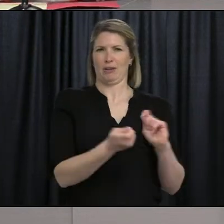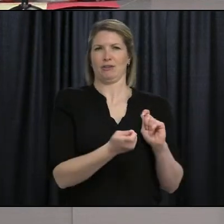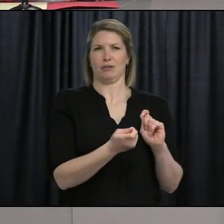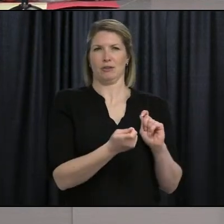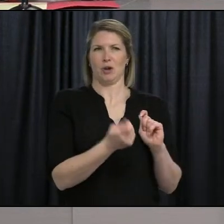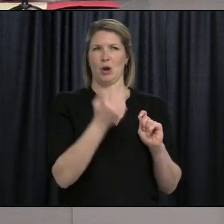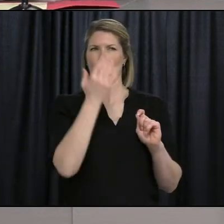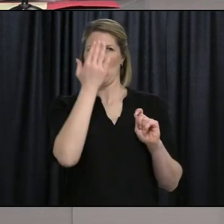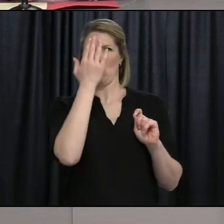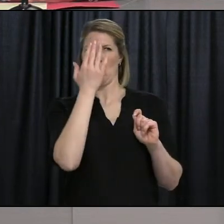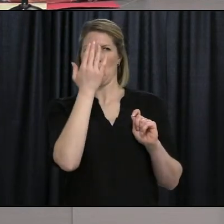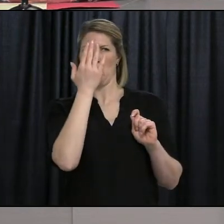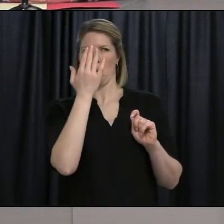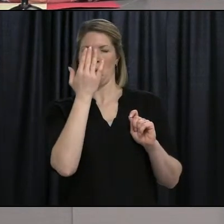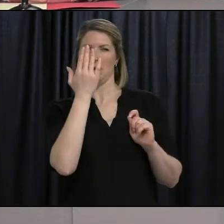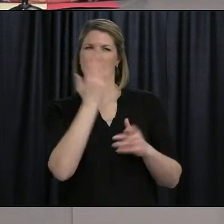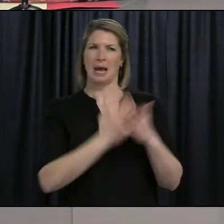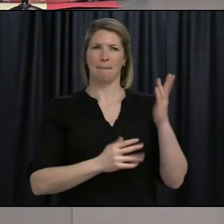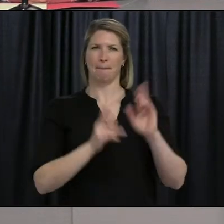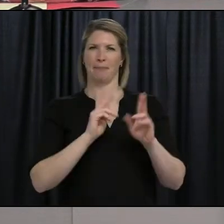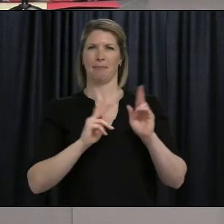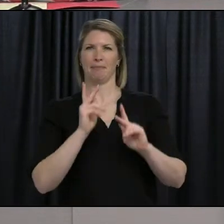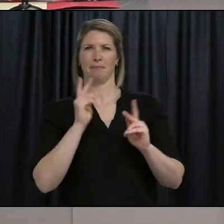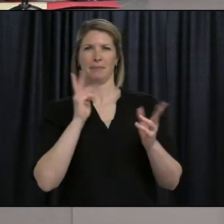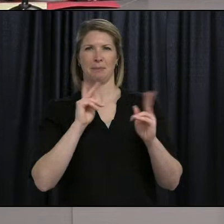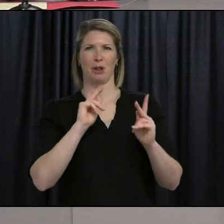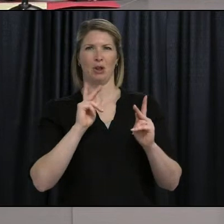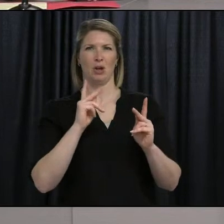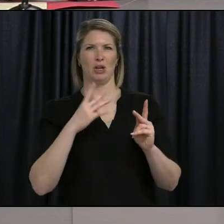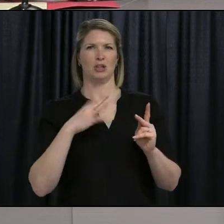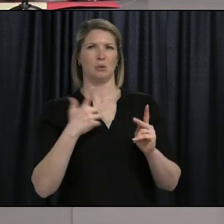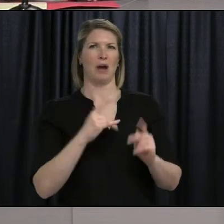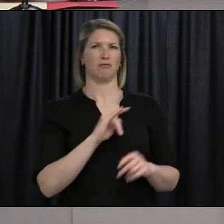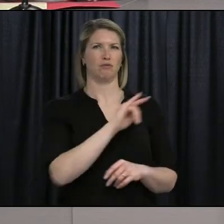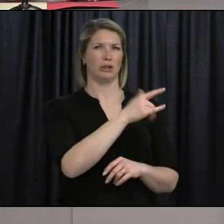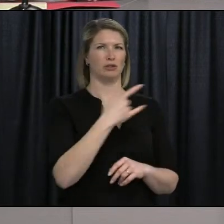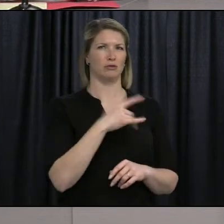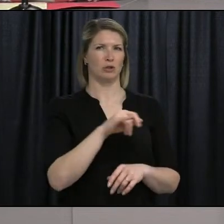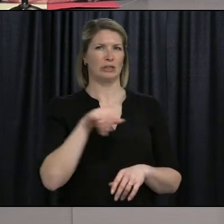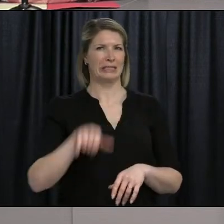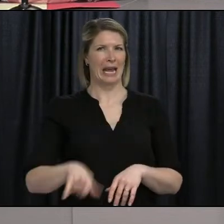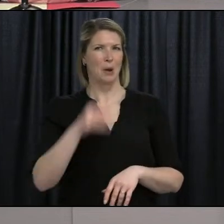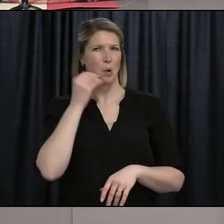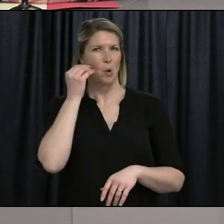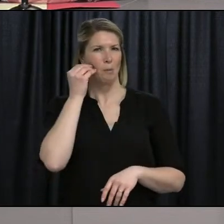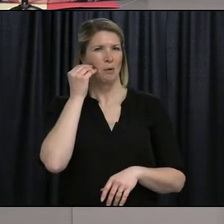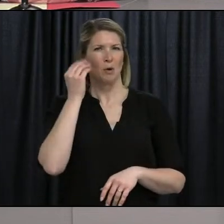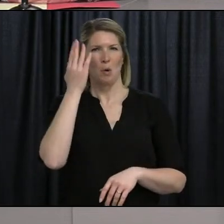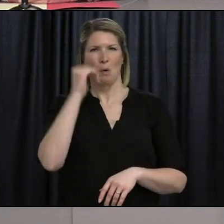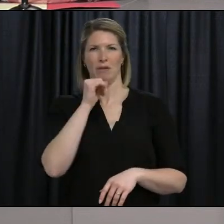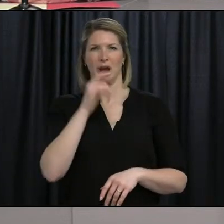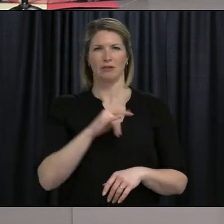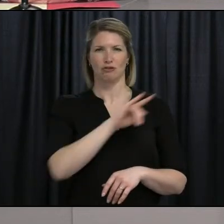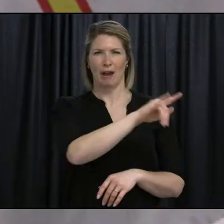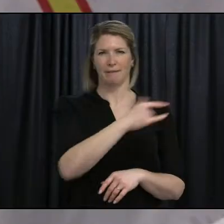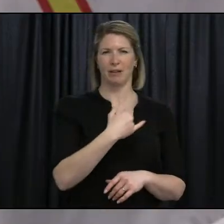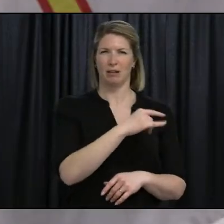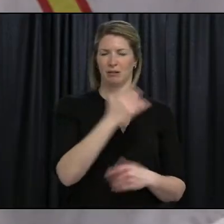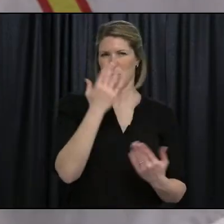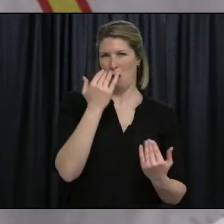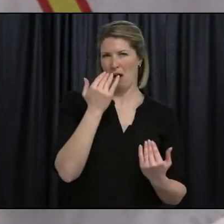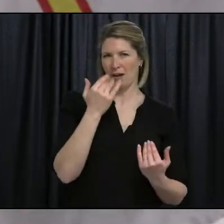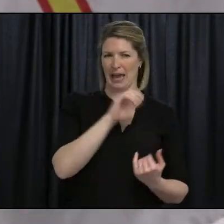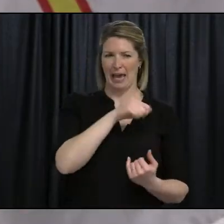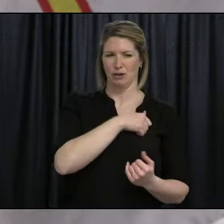are we letting them travel? What is your response to that? Is that part of the reason you're reluctant to give that breakdown? Yeah,